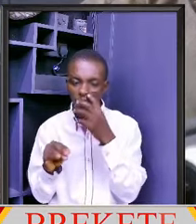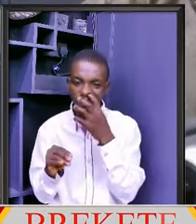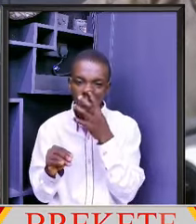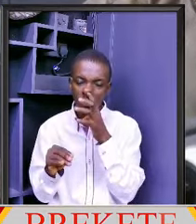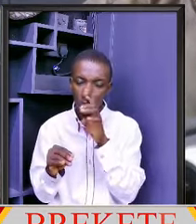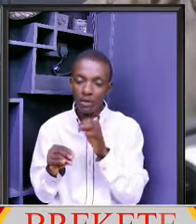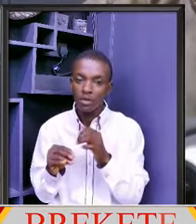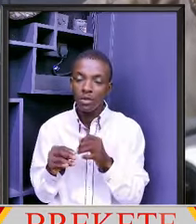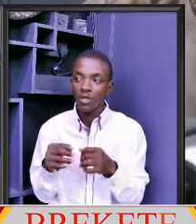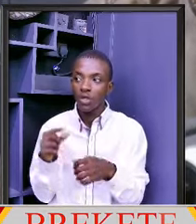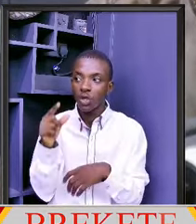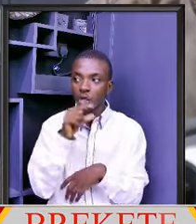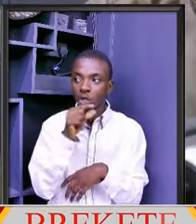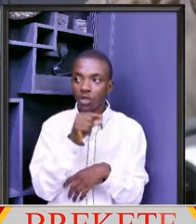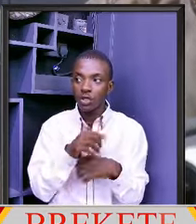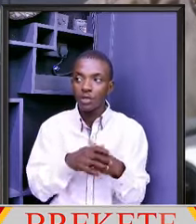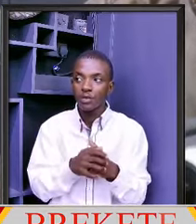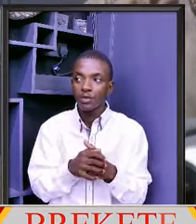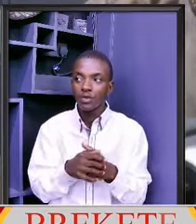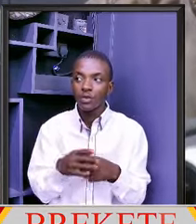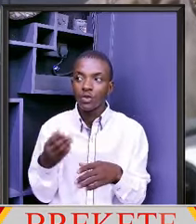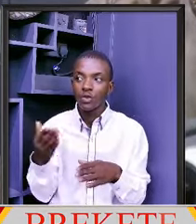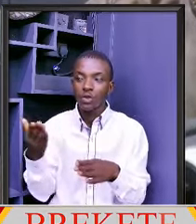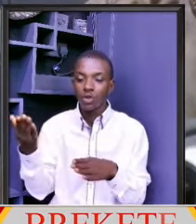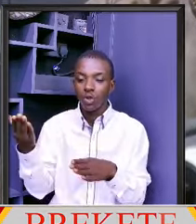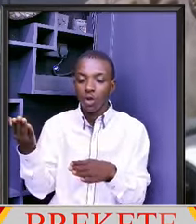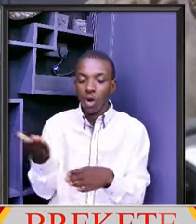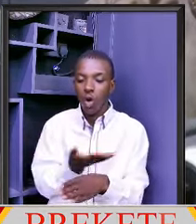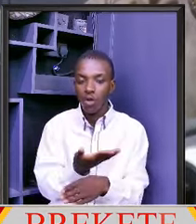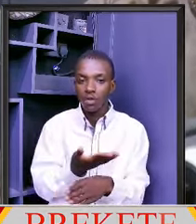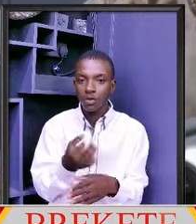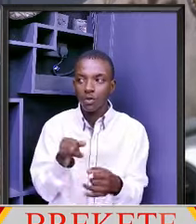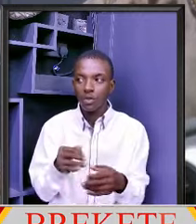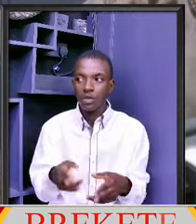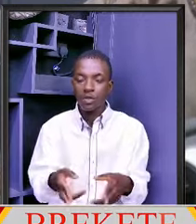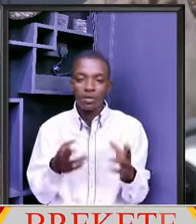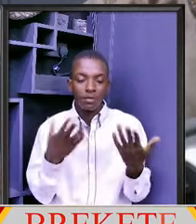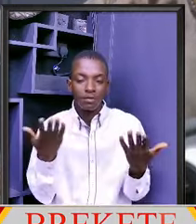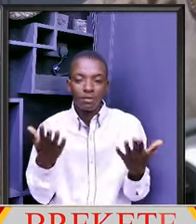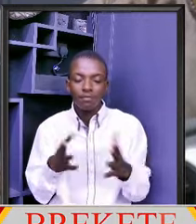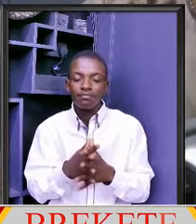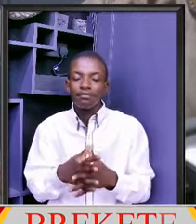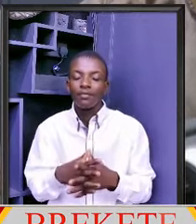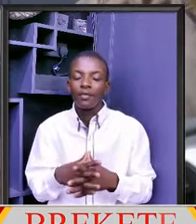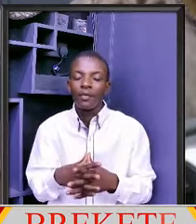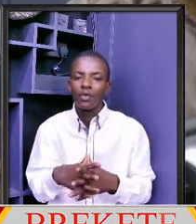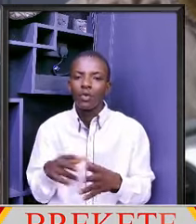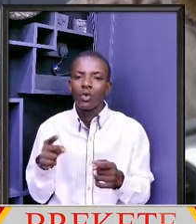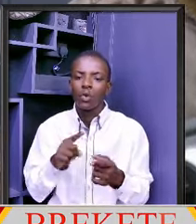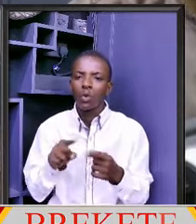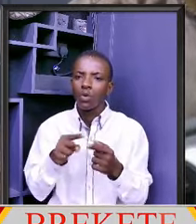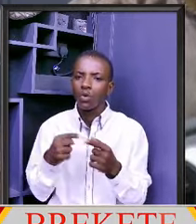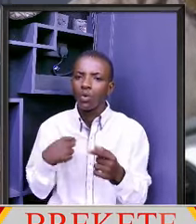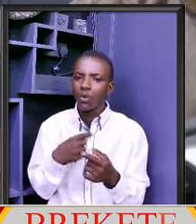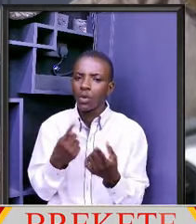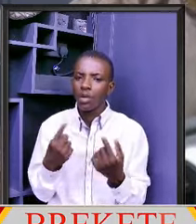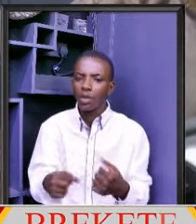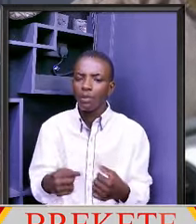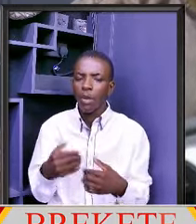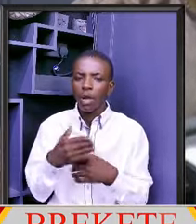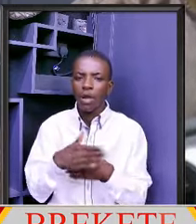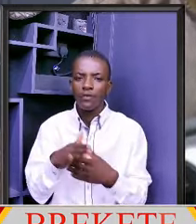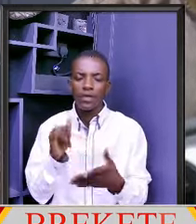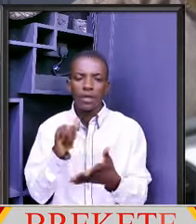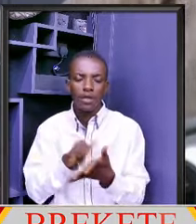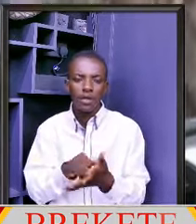union. Gossip, amebo. And then just backbiting, and rise and the rest. So when we came, after